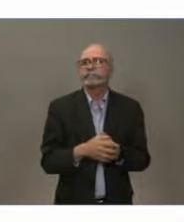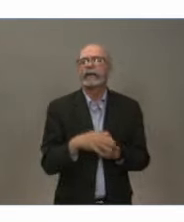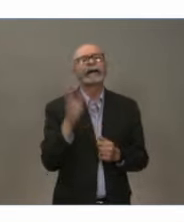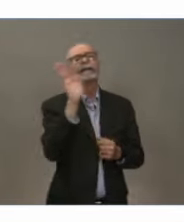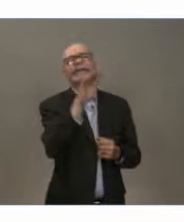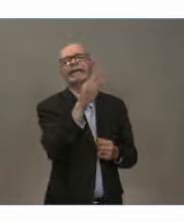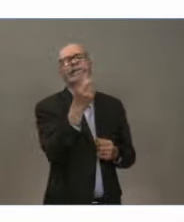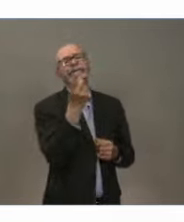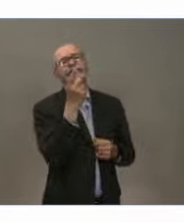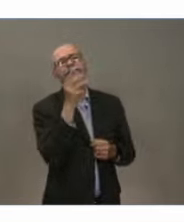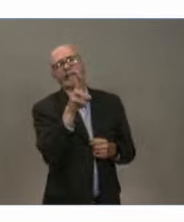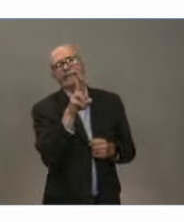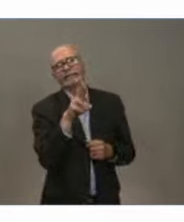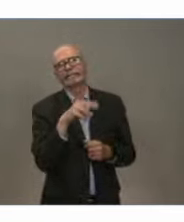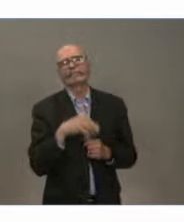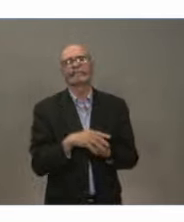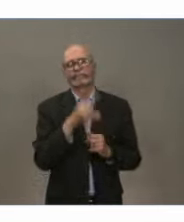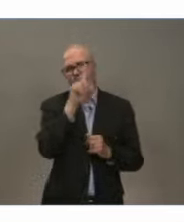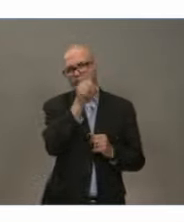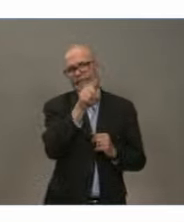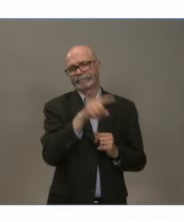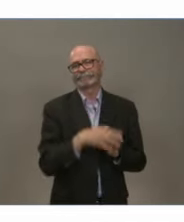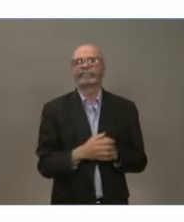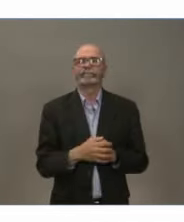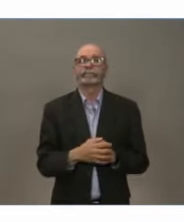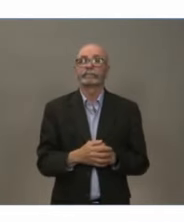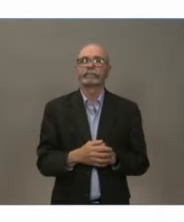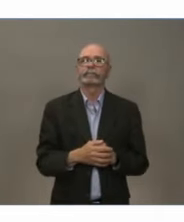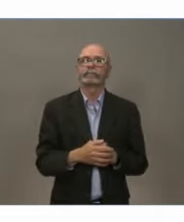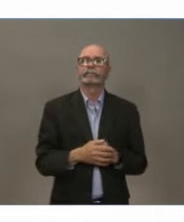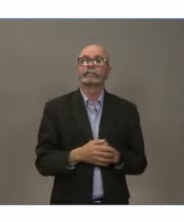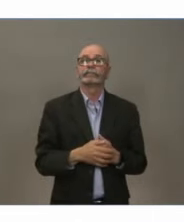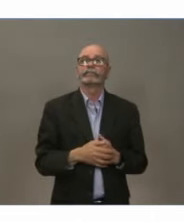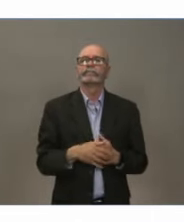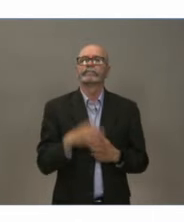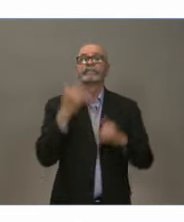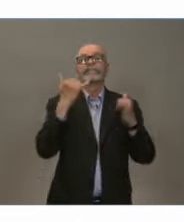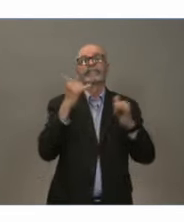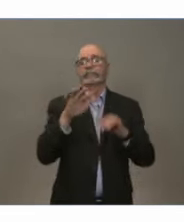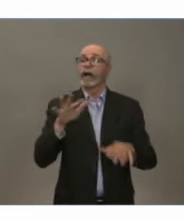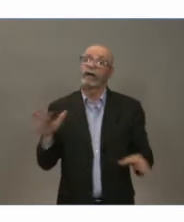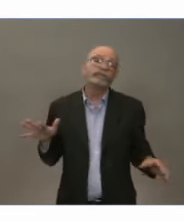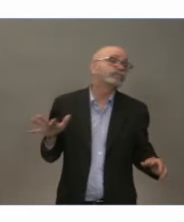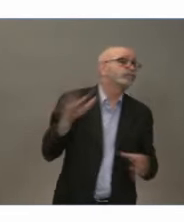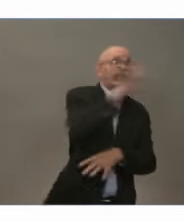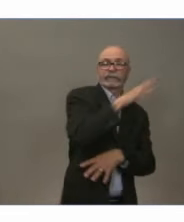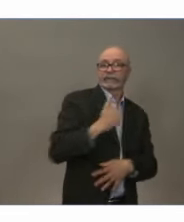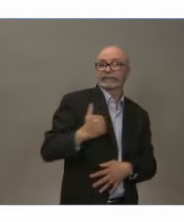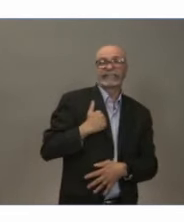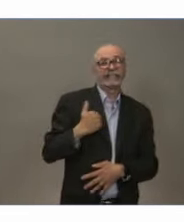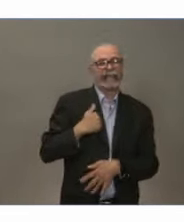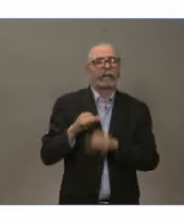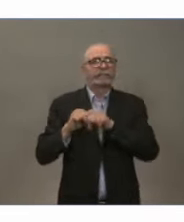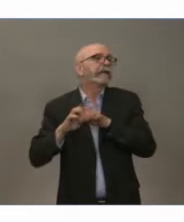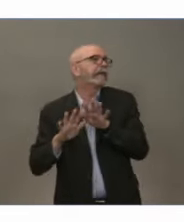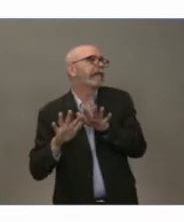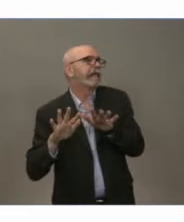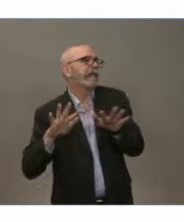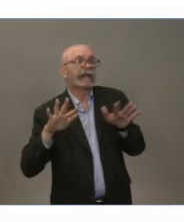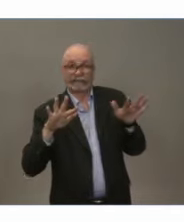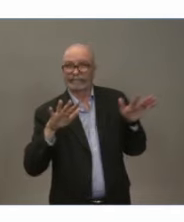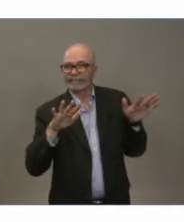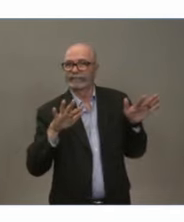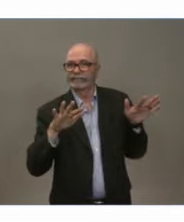said that the outbreak across the country in terms of long-term care homes is now the crucial fight in this. I'm just wondering whether you